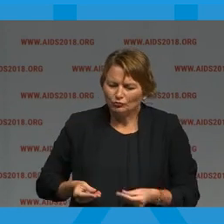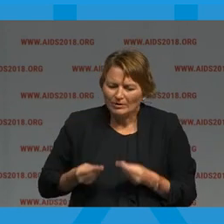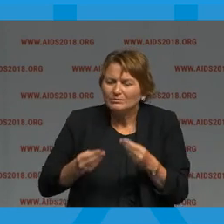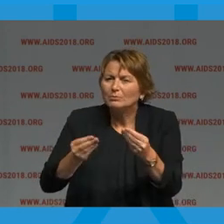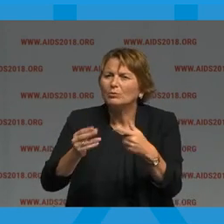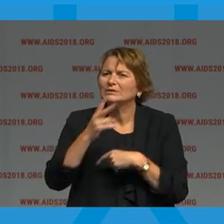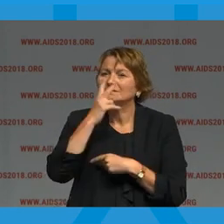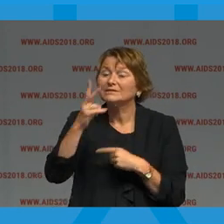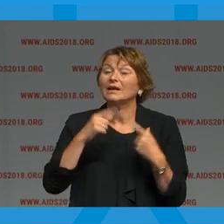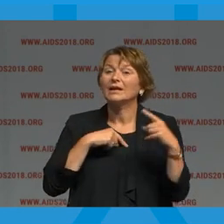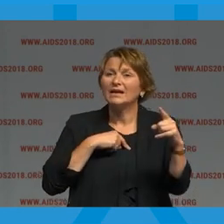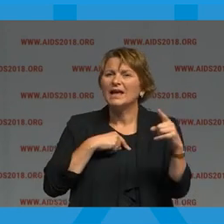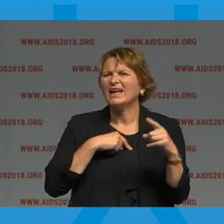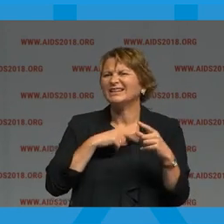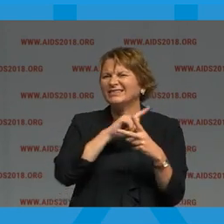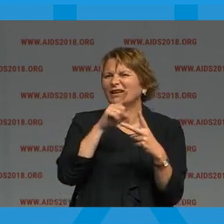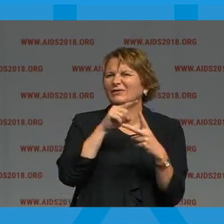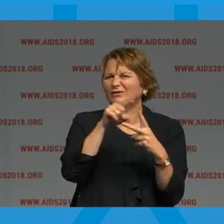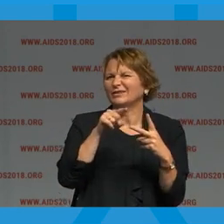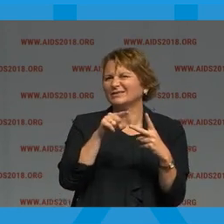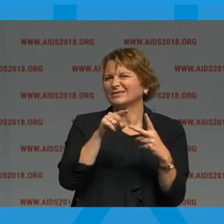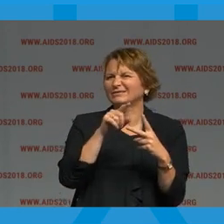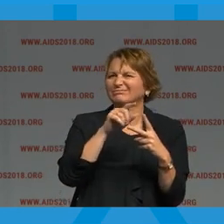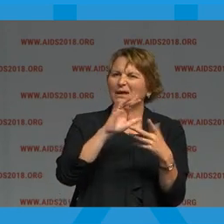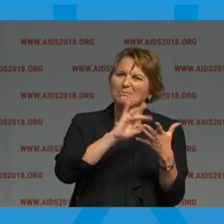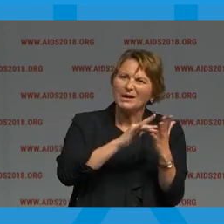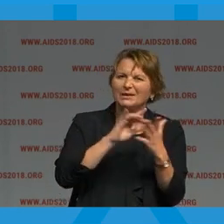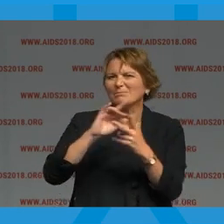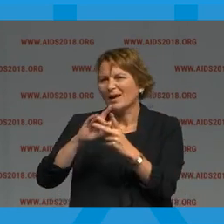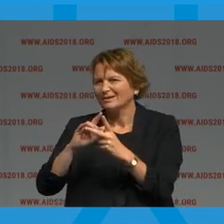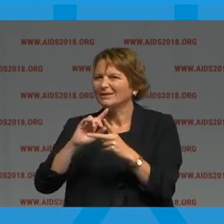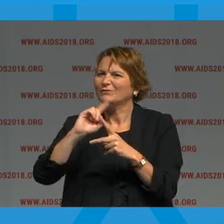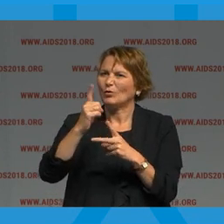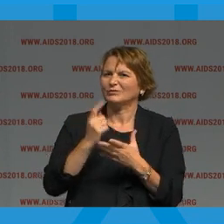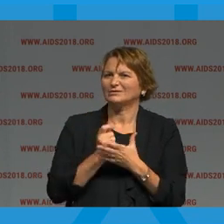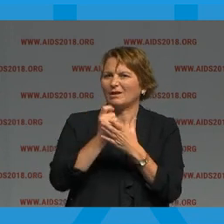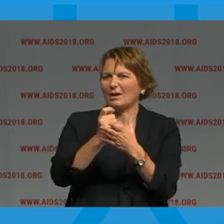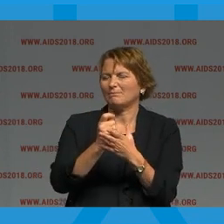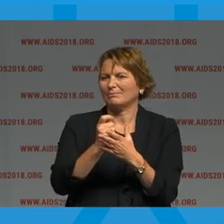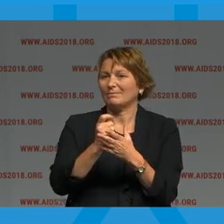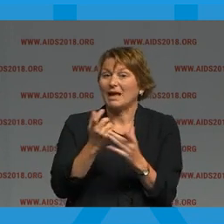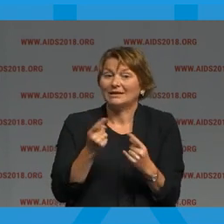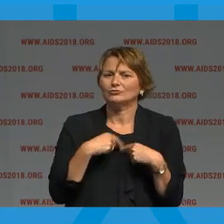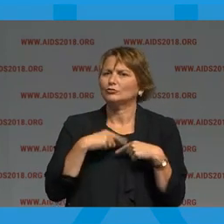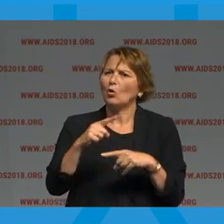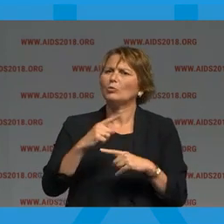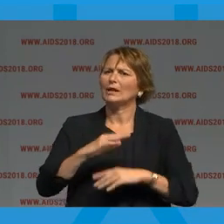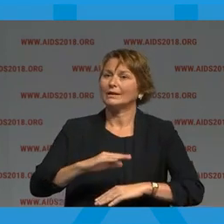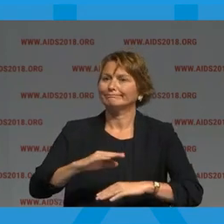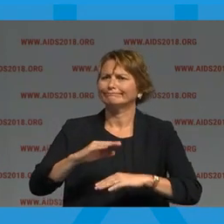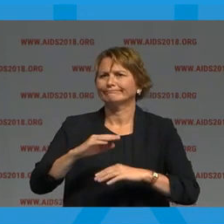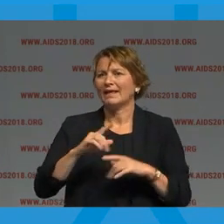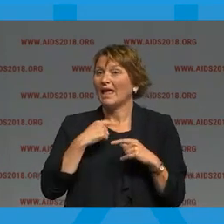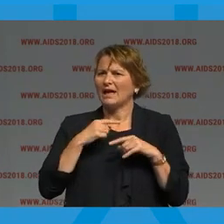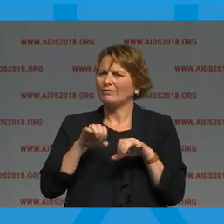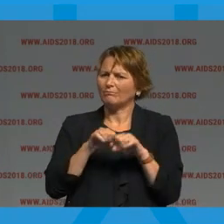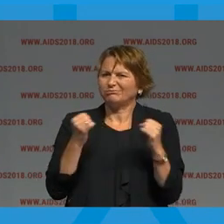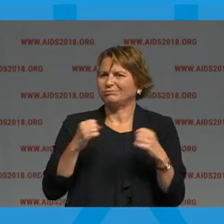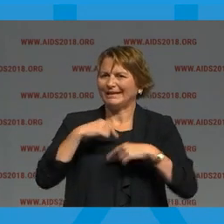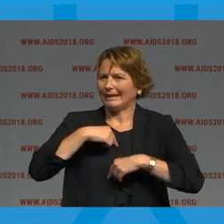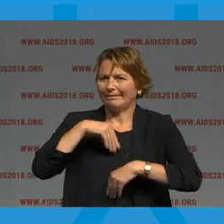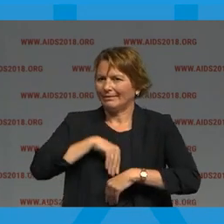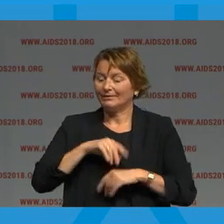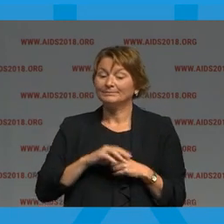with dolutegravir and bictegravir in the first week of treatment, and it doesn't mean that you have renal insufficiency. What about second